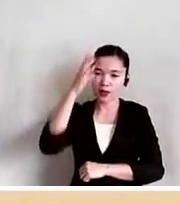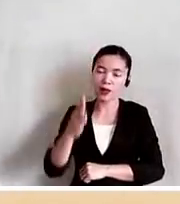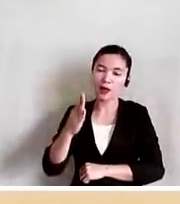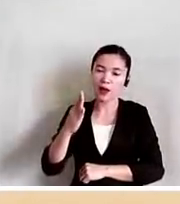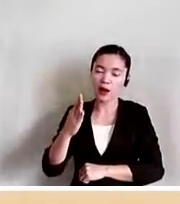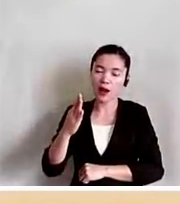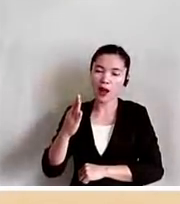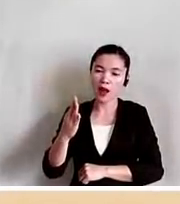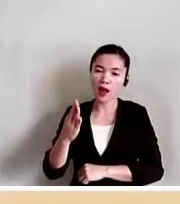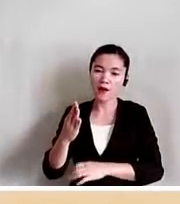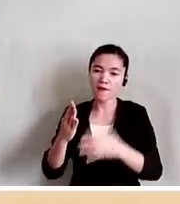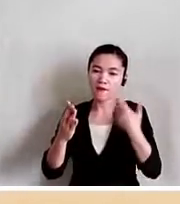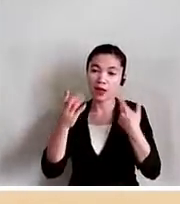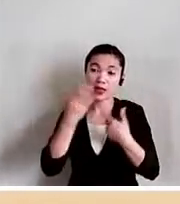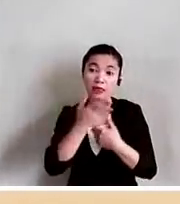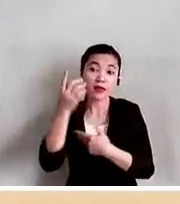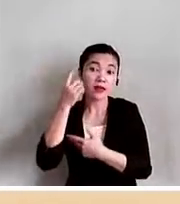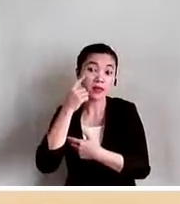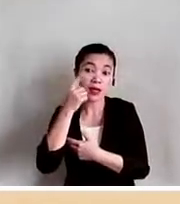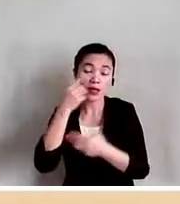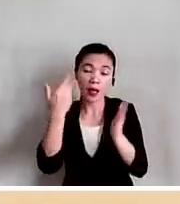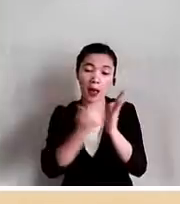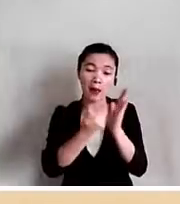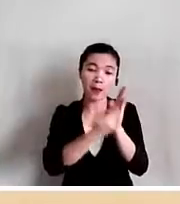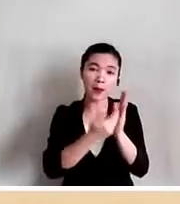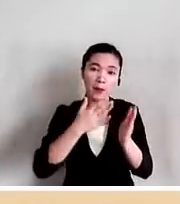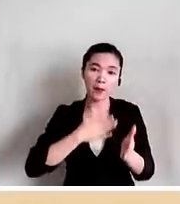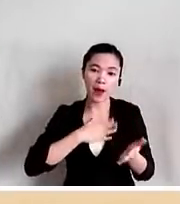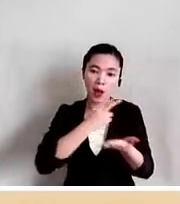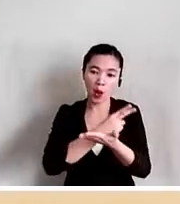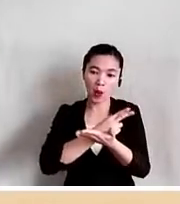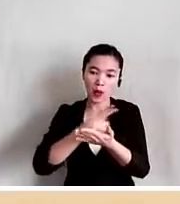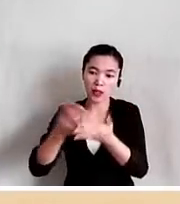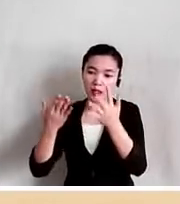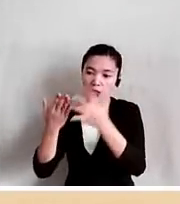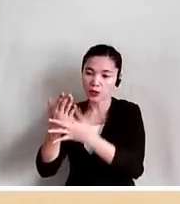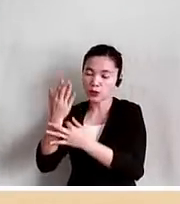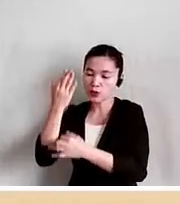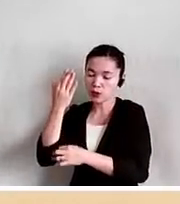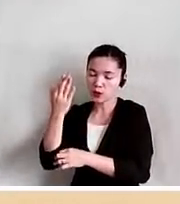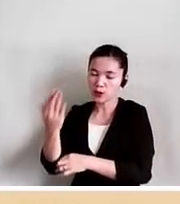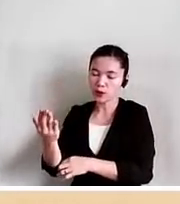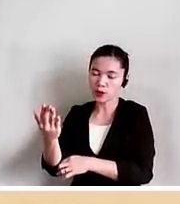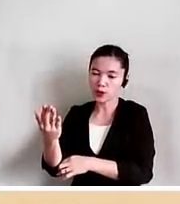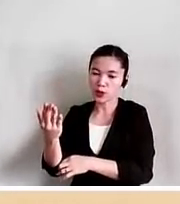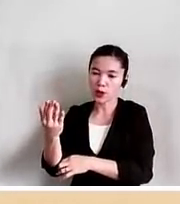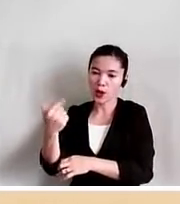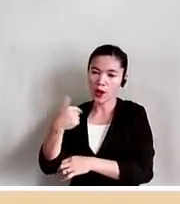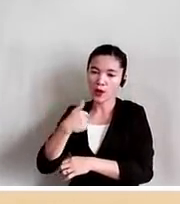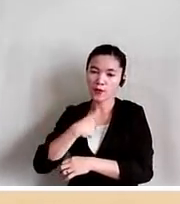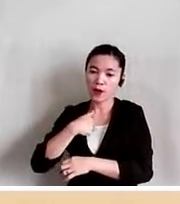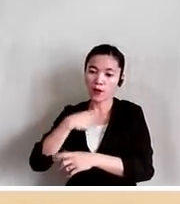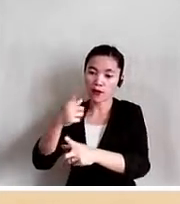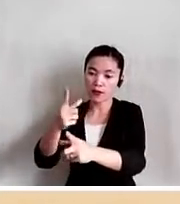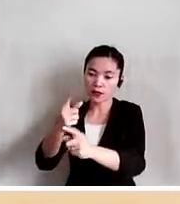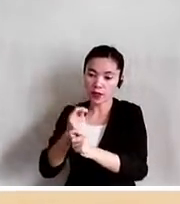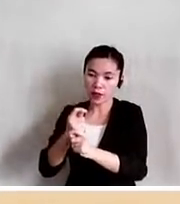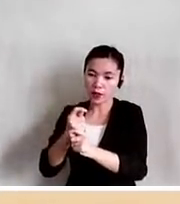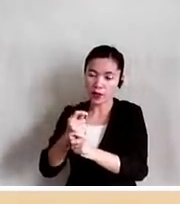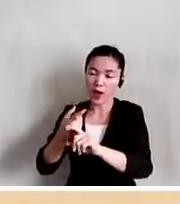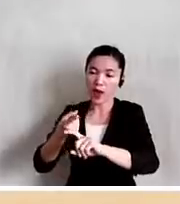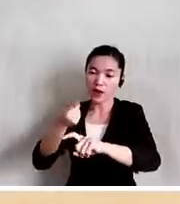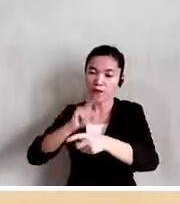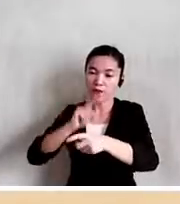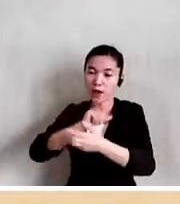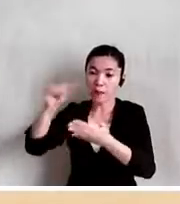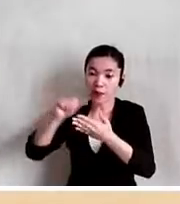sight I prove my holiness through you. For I will take you away from among the